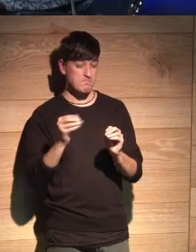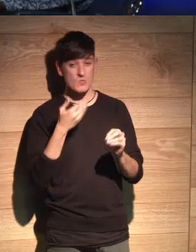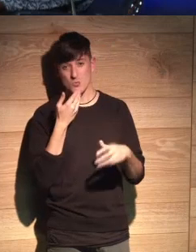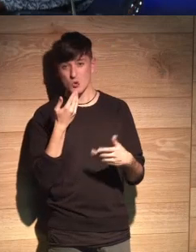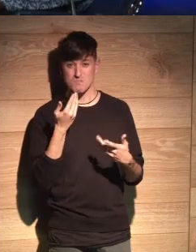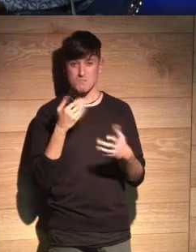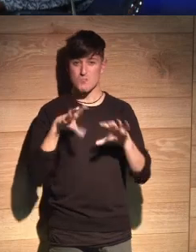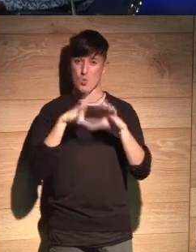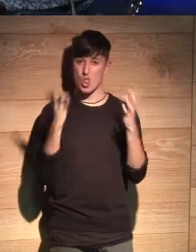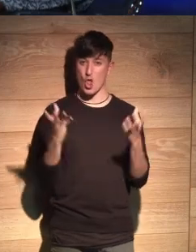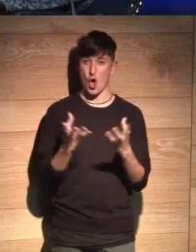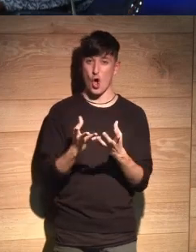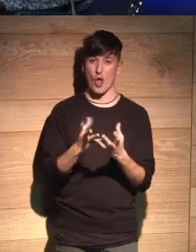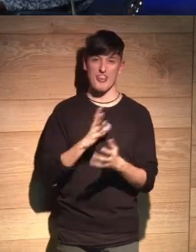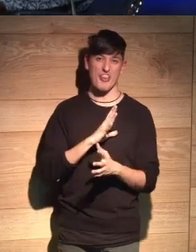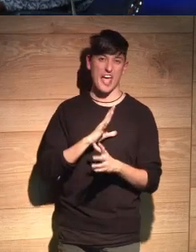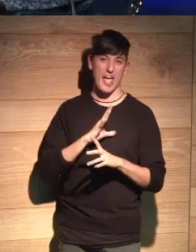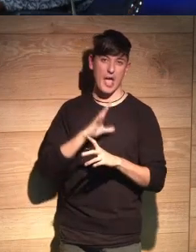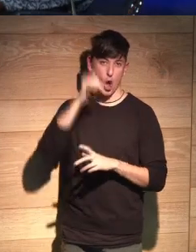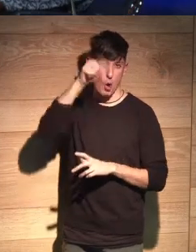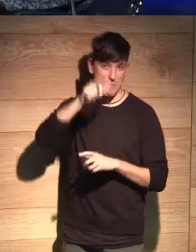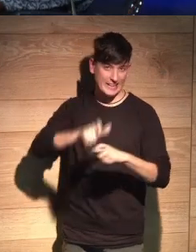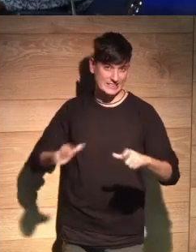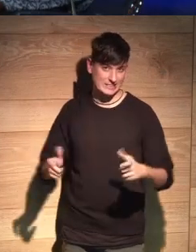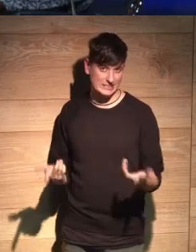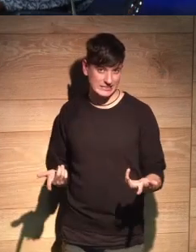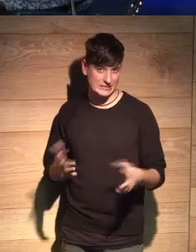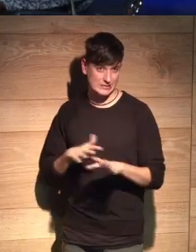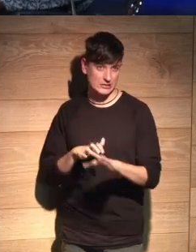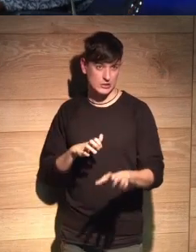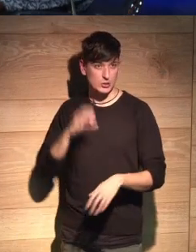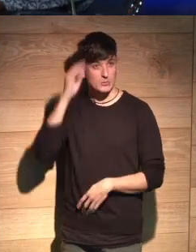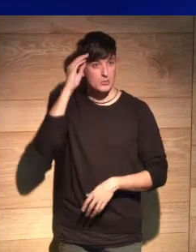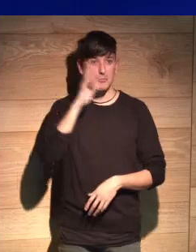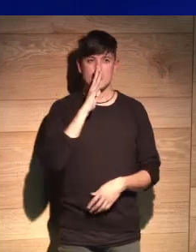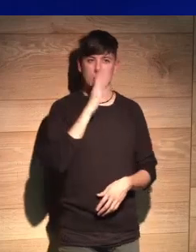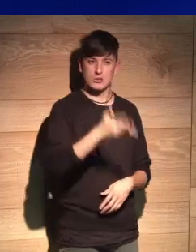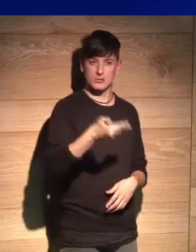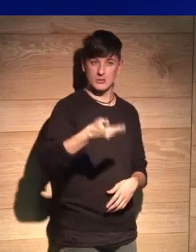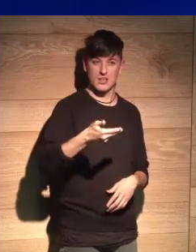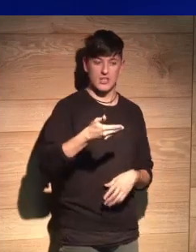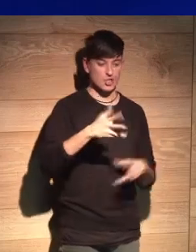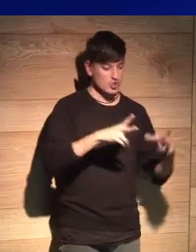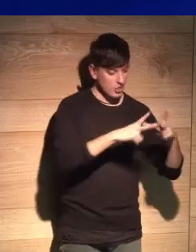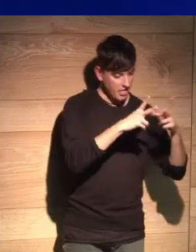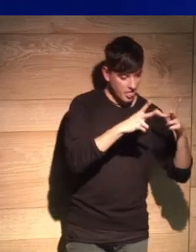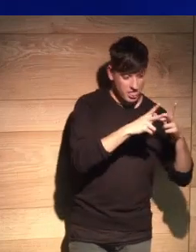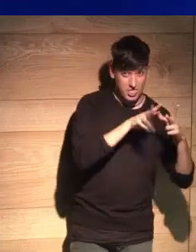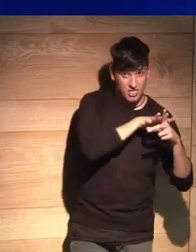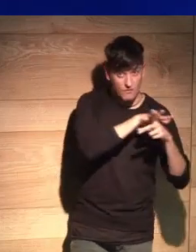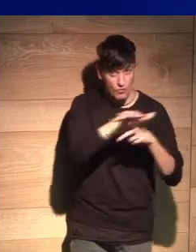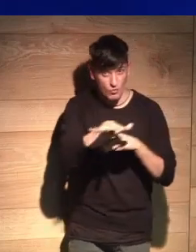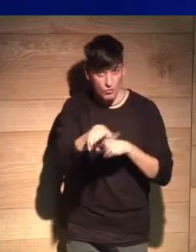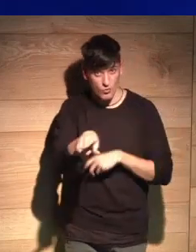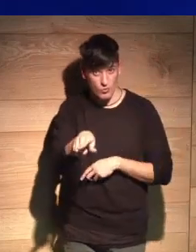the telecom industry is seen as a world of men? Well, there's one fundamental